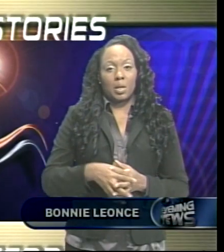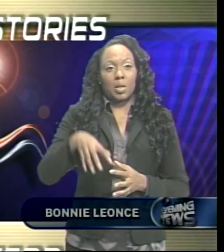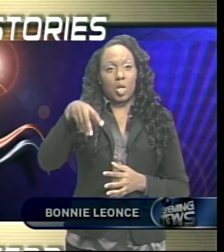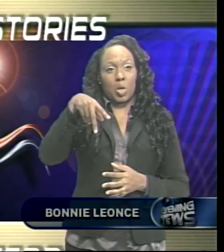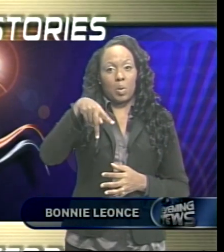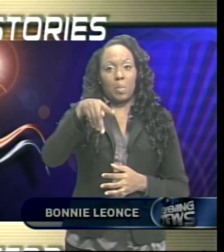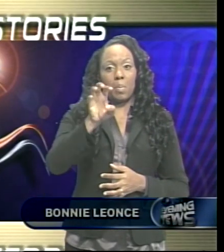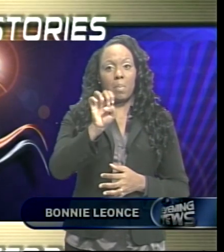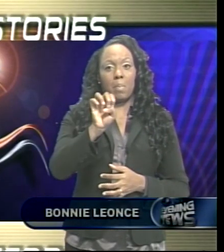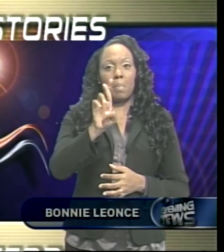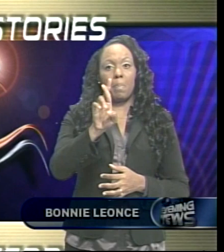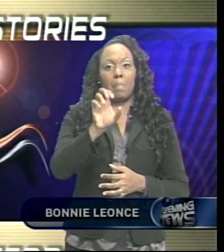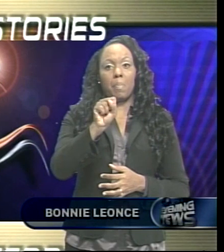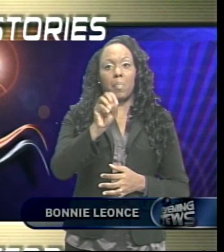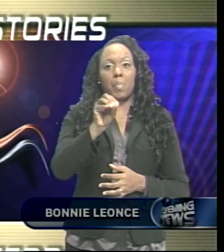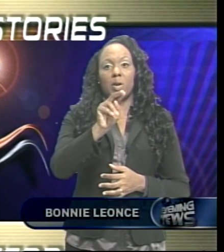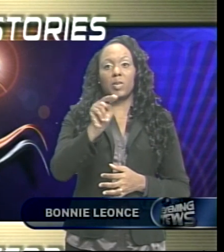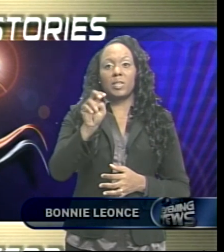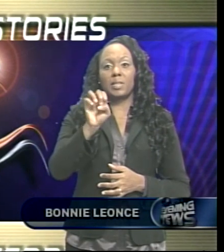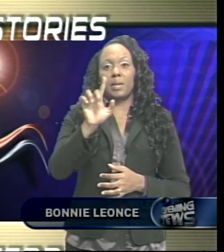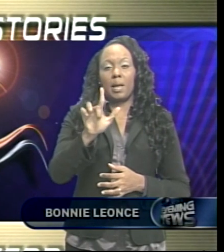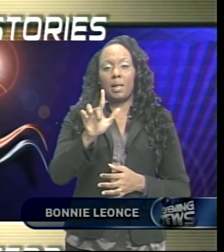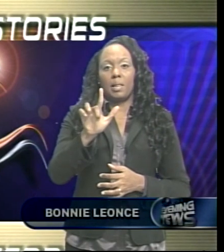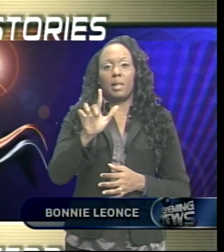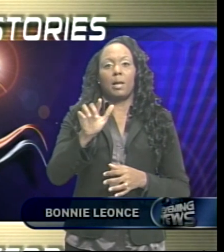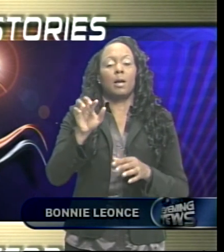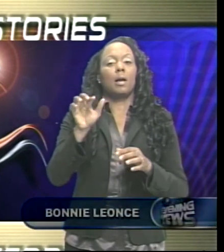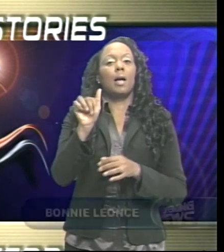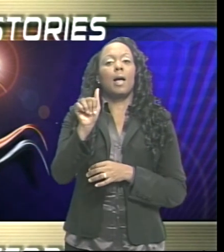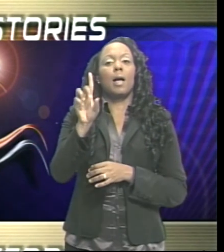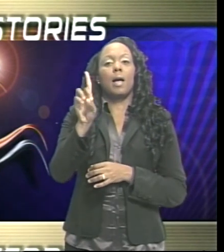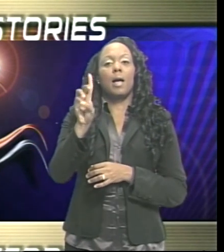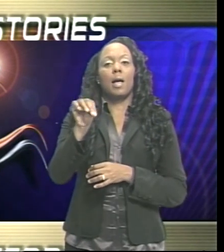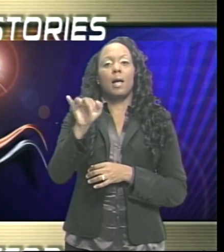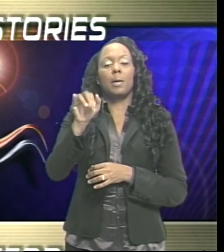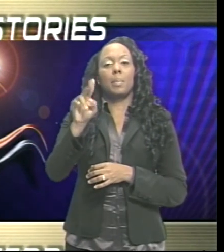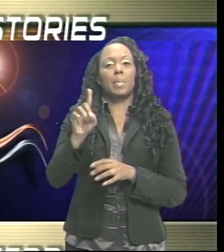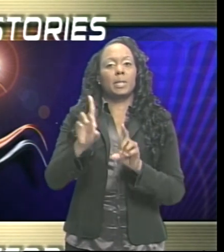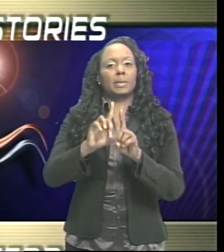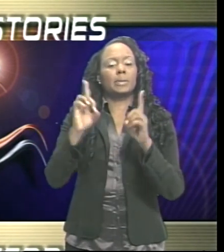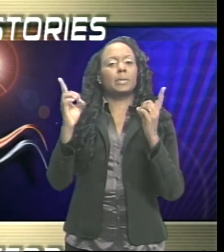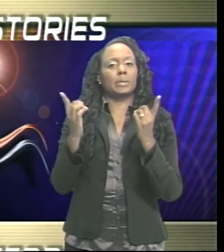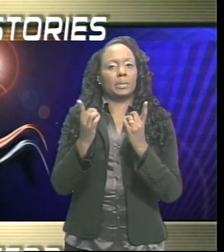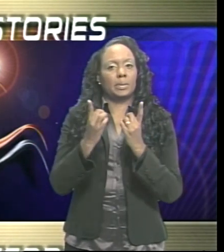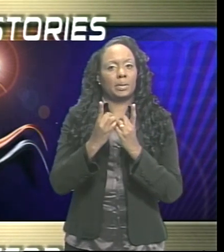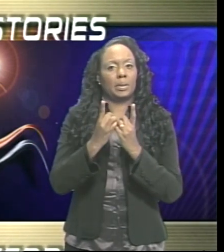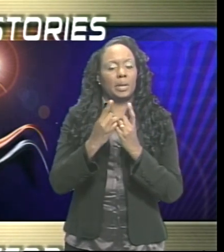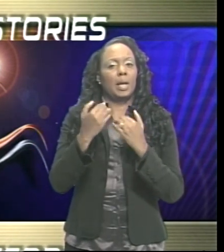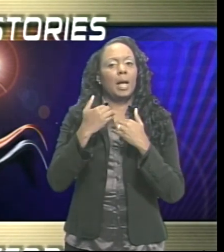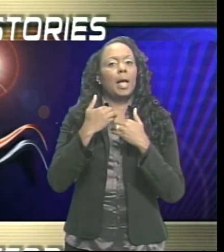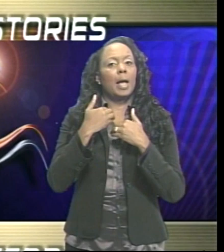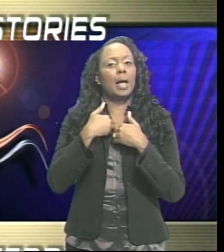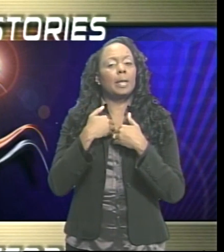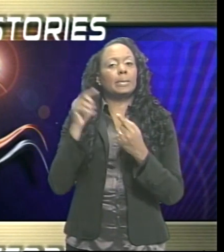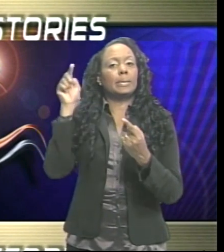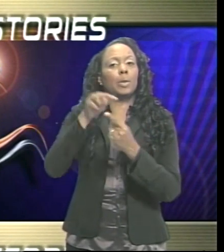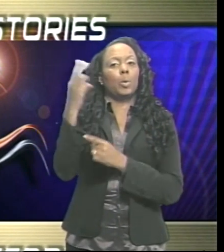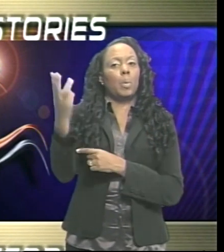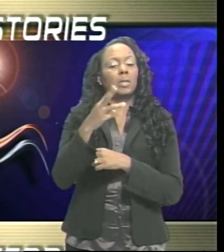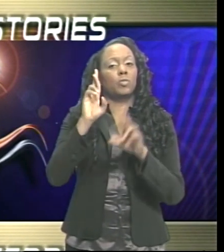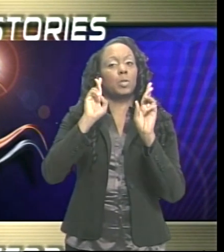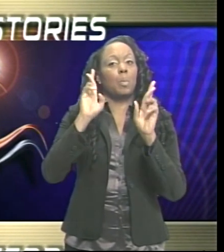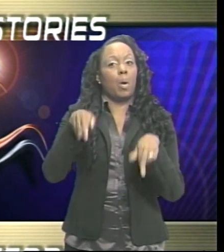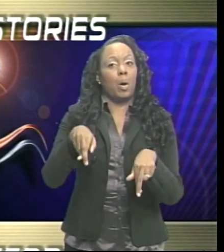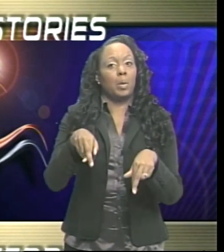The Personnel Administration Division, or PAD, has until Wednesday to respond to the National Union of Public Workers or